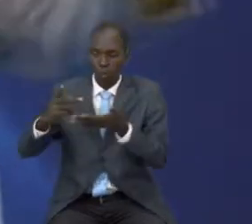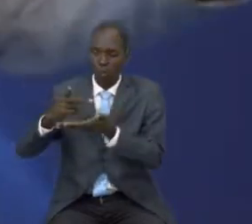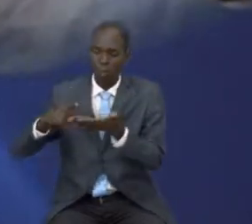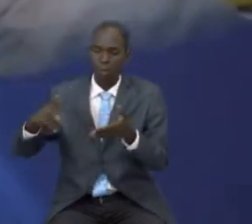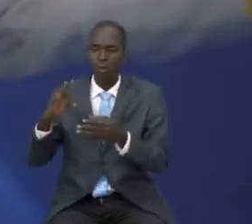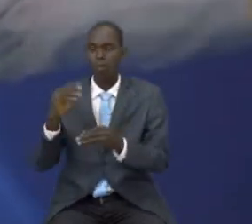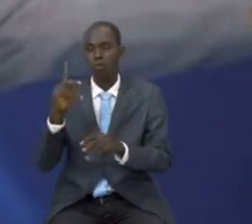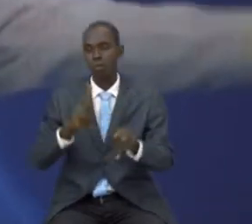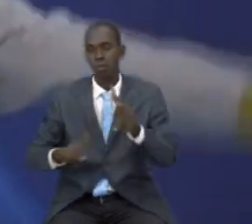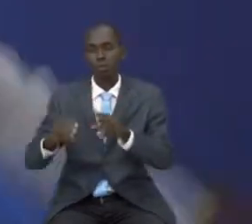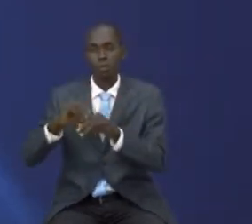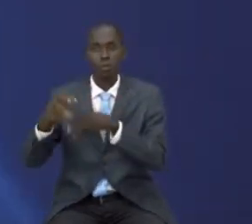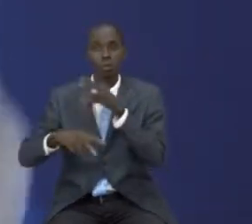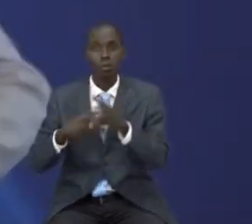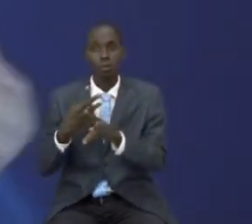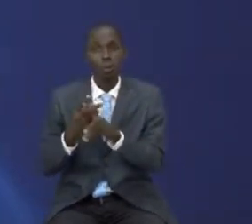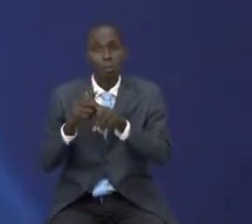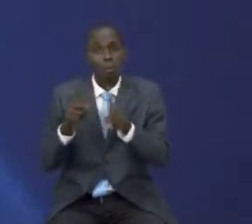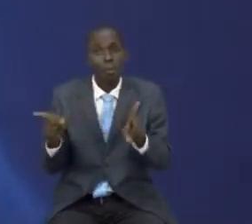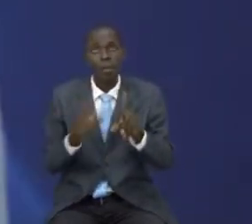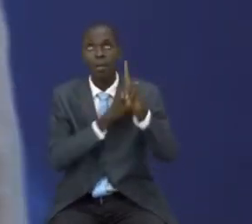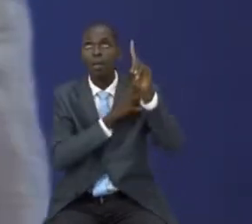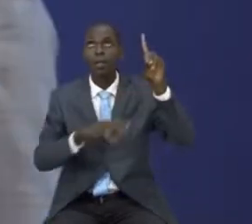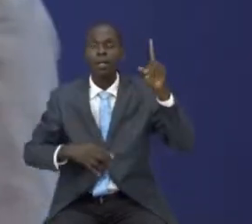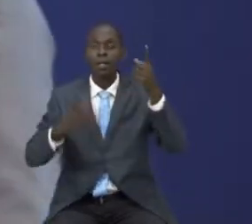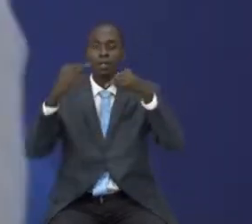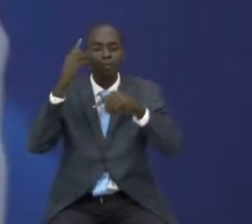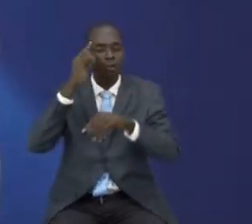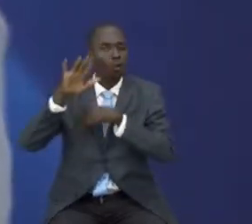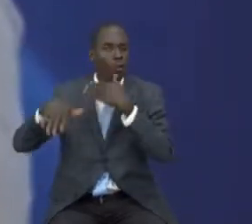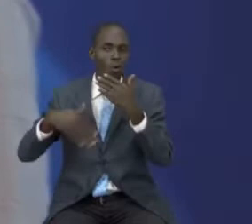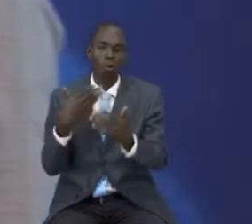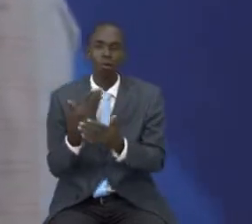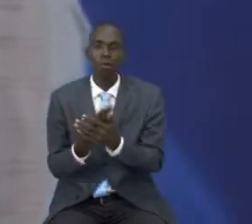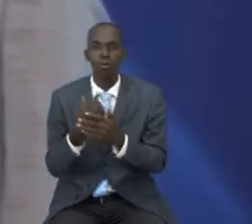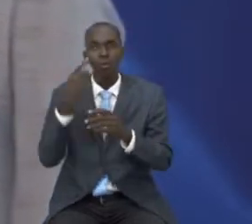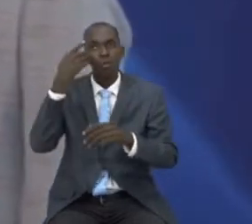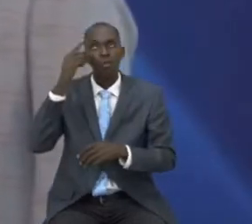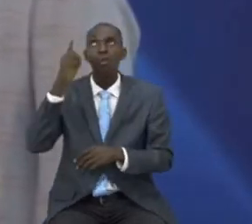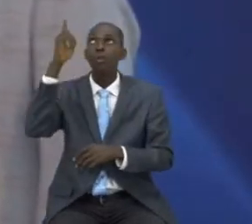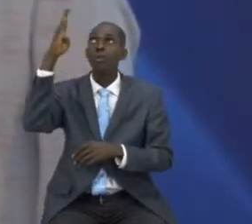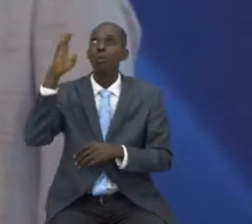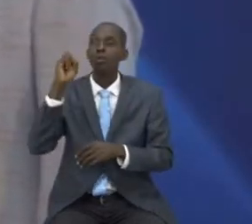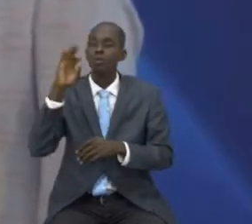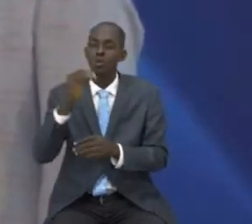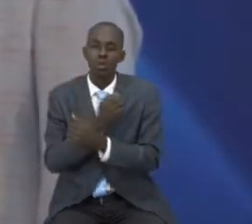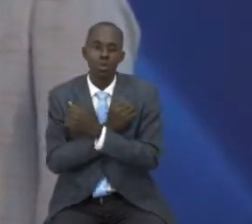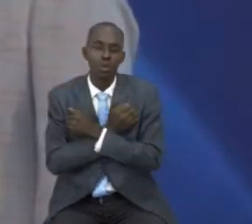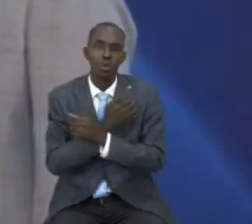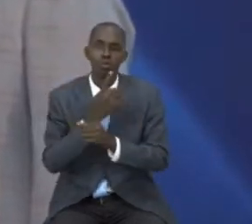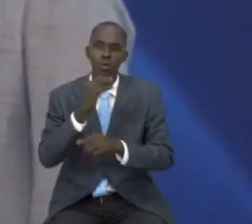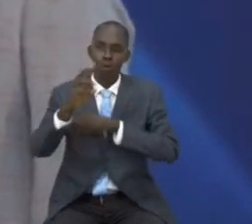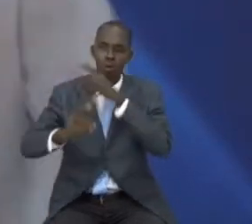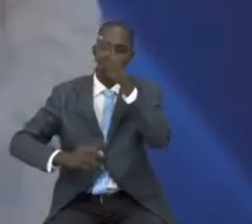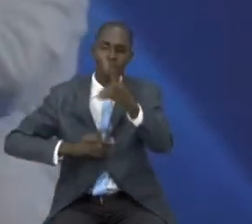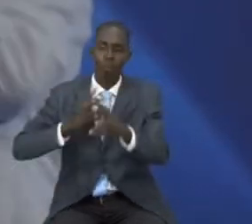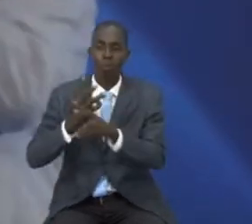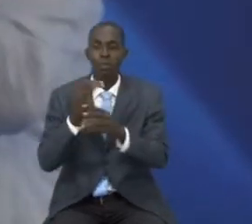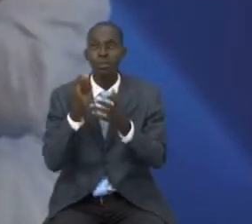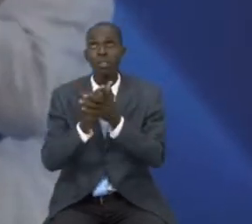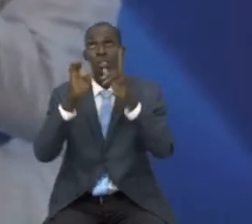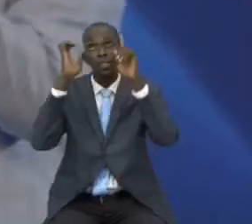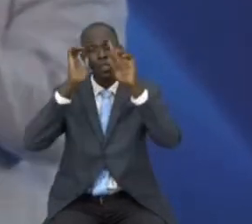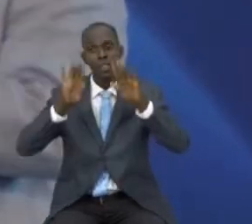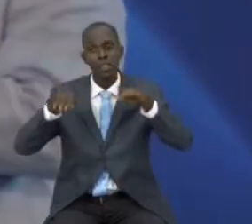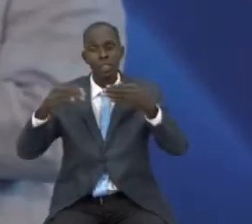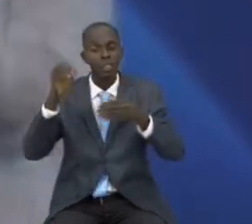He came for everyone. For God so loved the world that he gave his only begotten son,